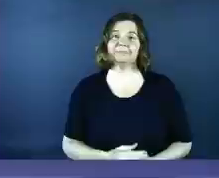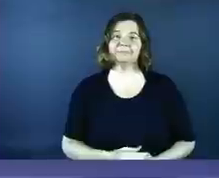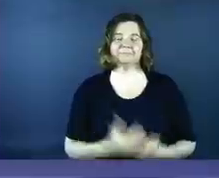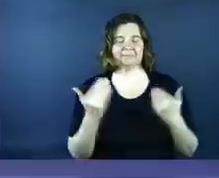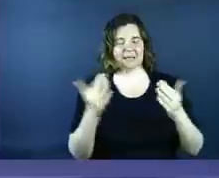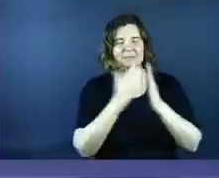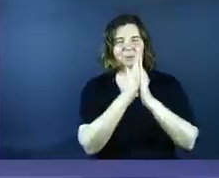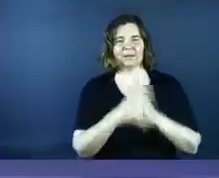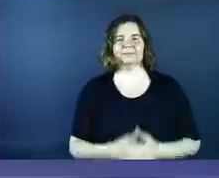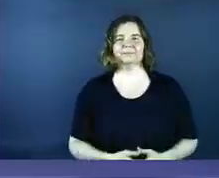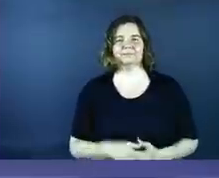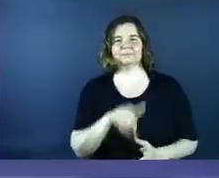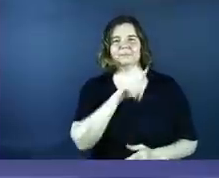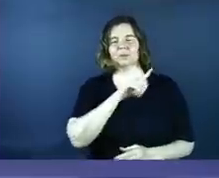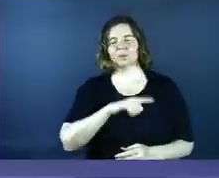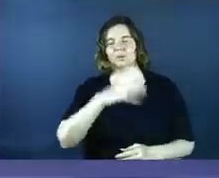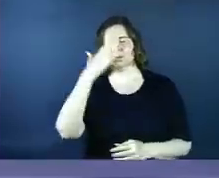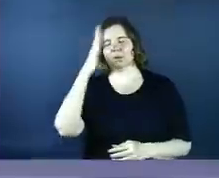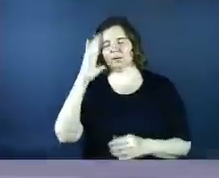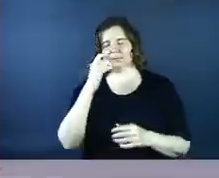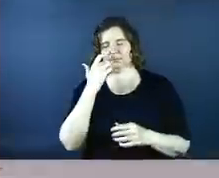pray. Lord God,